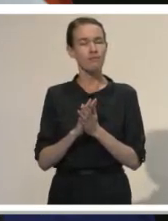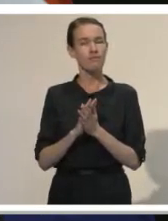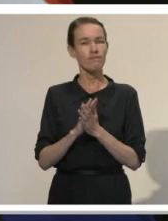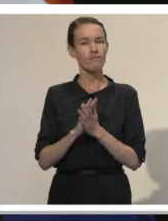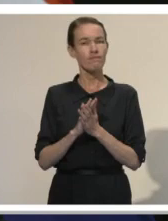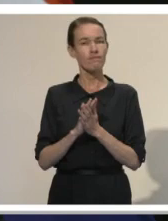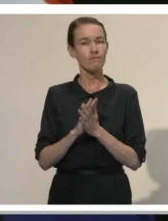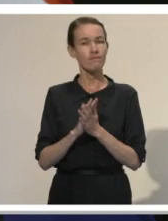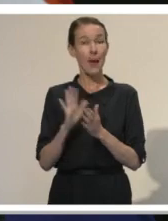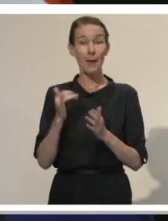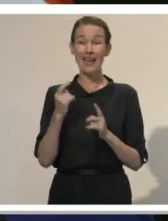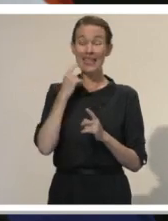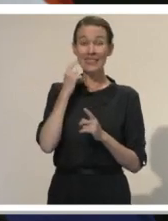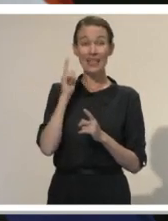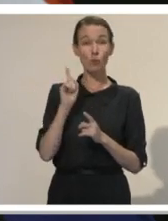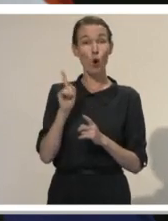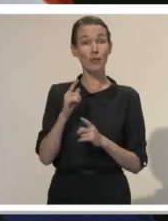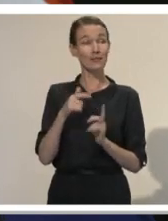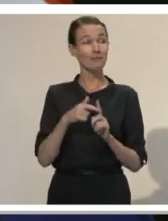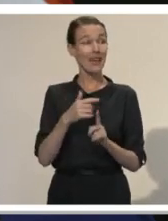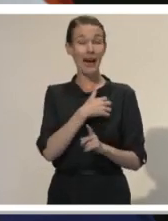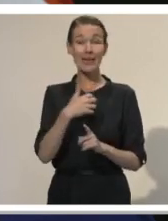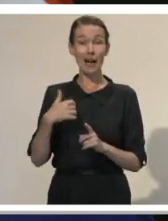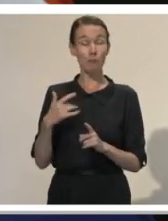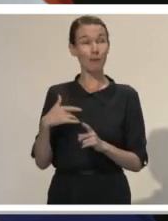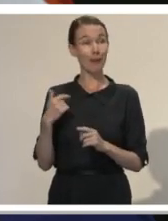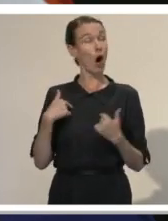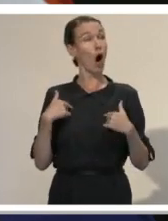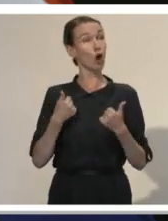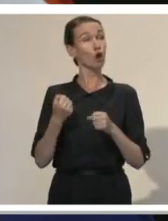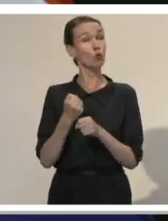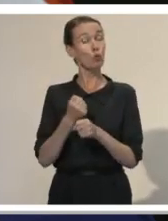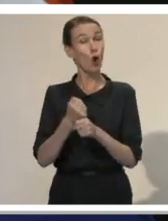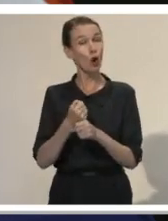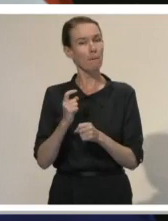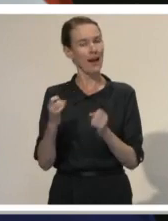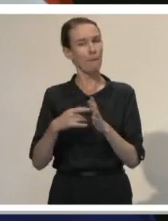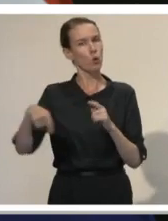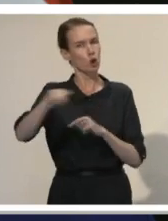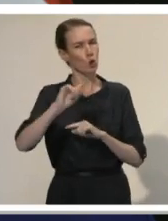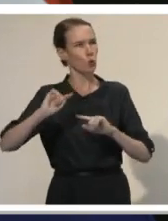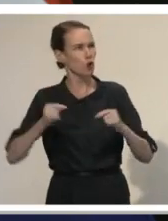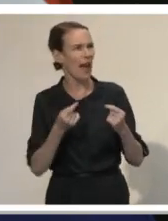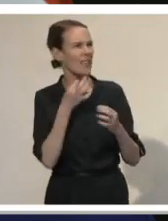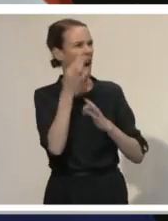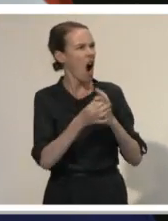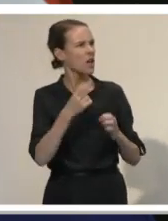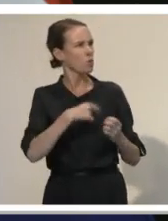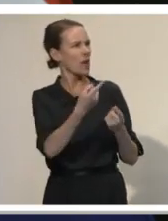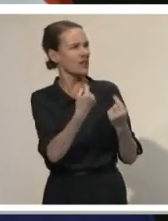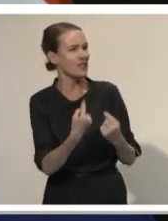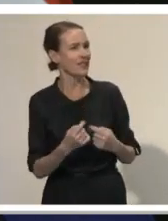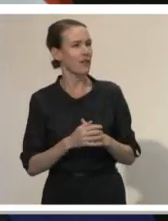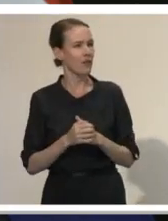we might think we're doing a great job, being asked questions about what we're doing is extremely important. Probably wouldn't call questioning harassing